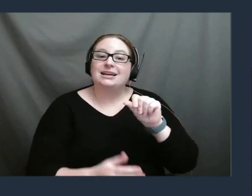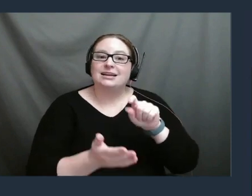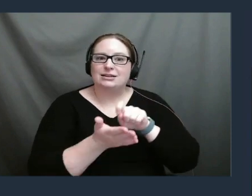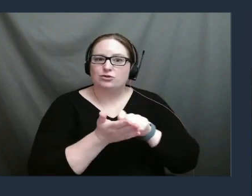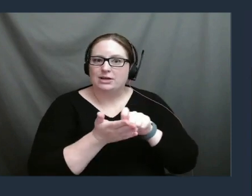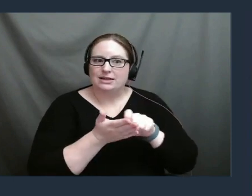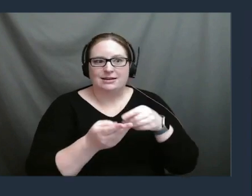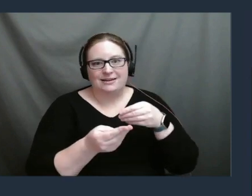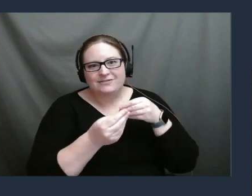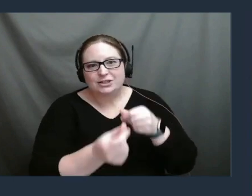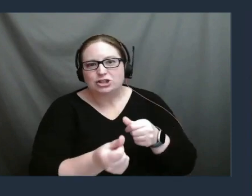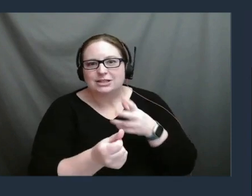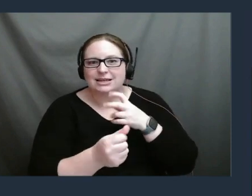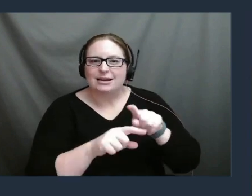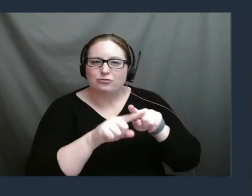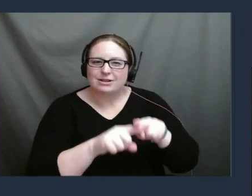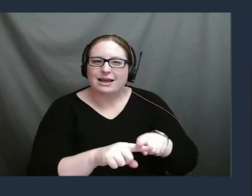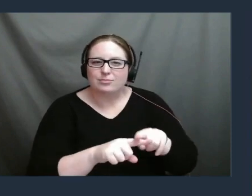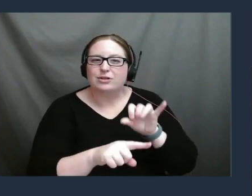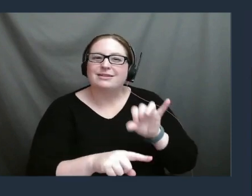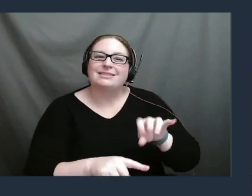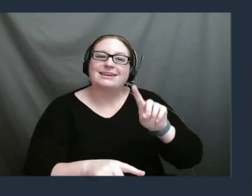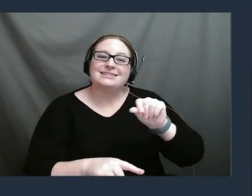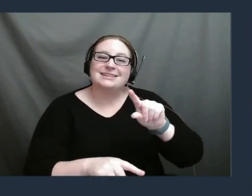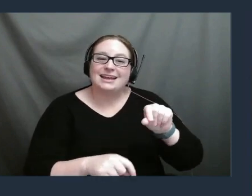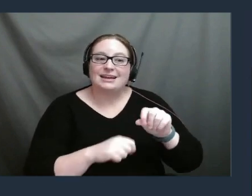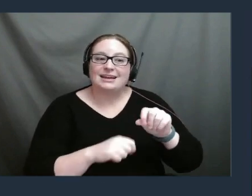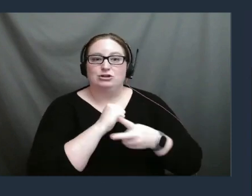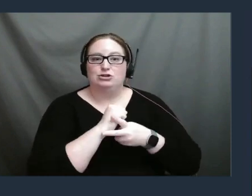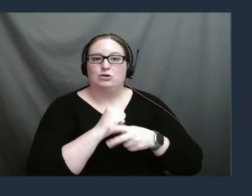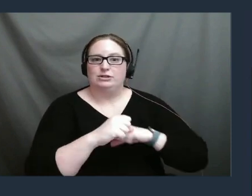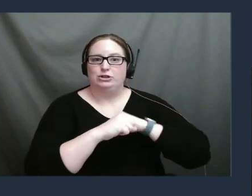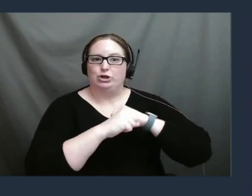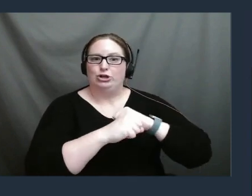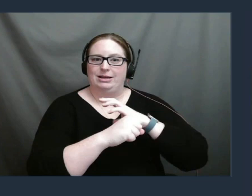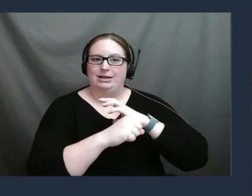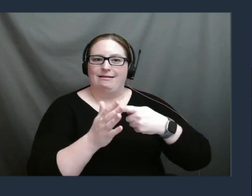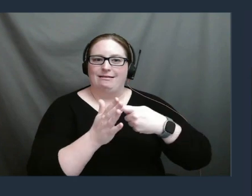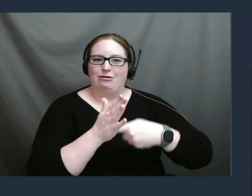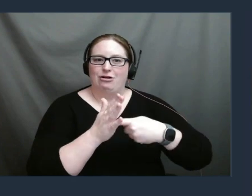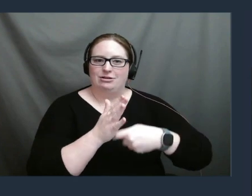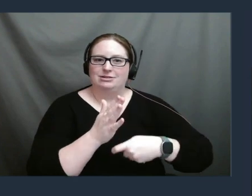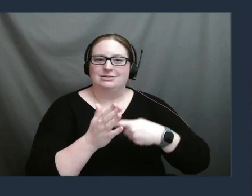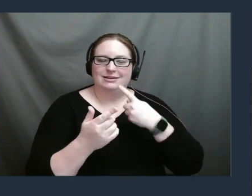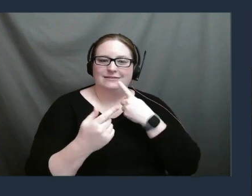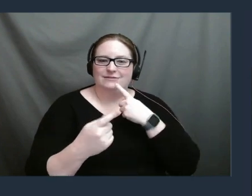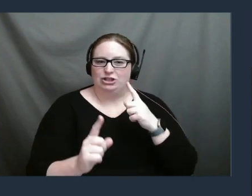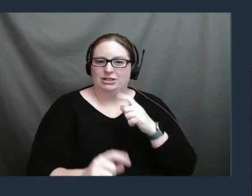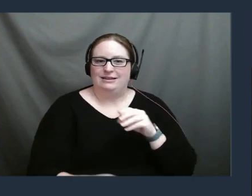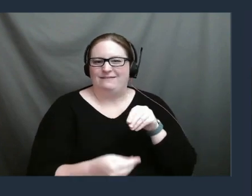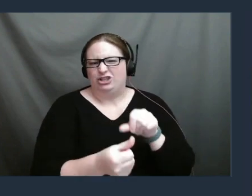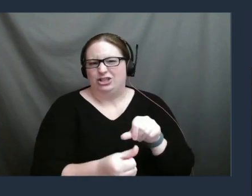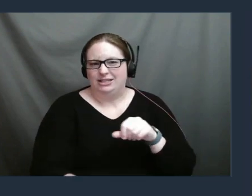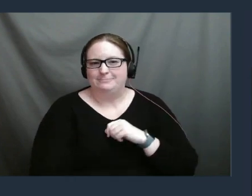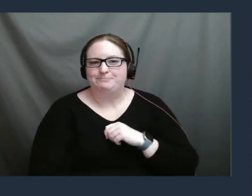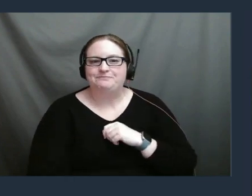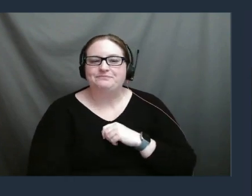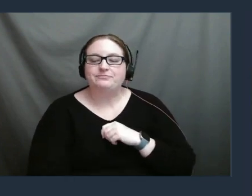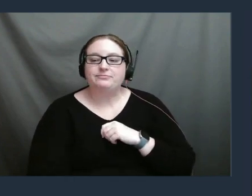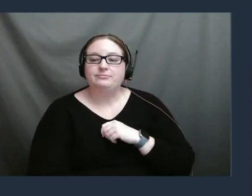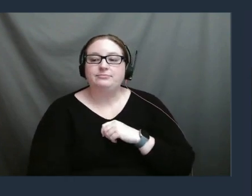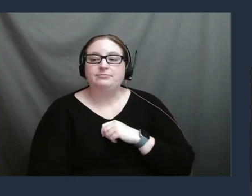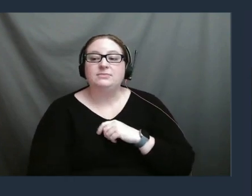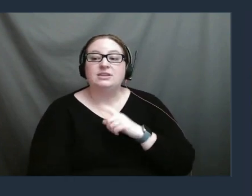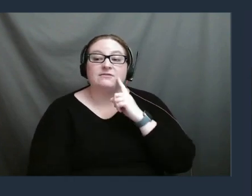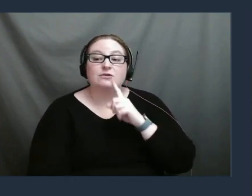efficiently and reliably, and this data is stored securely and cost efficiently. One of the key advantages of streaming storage